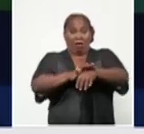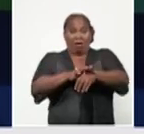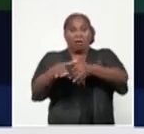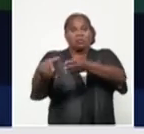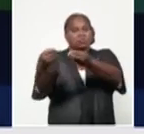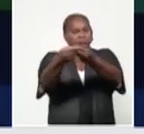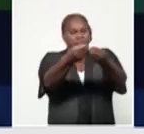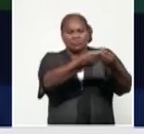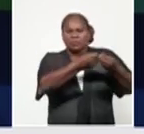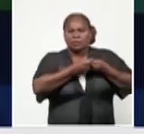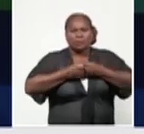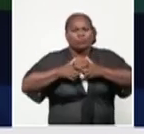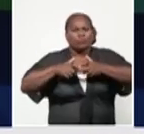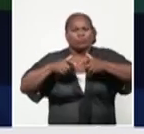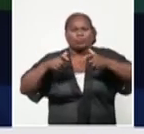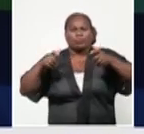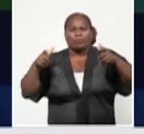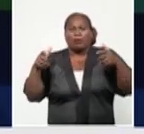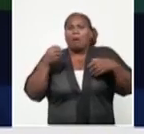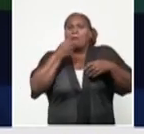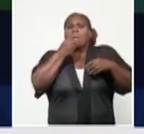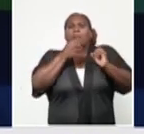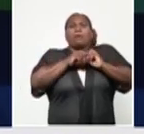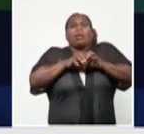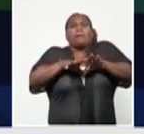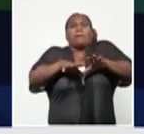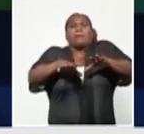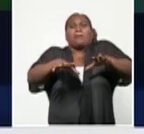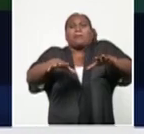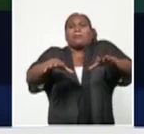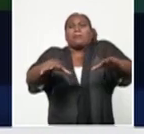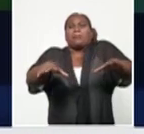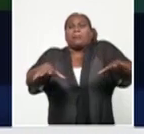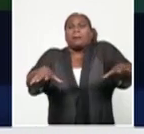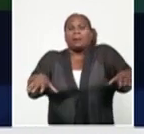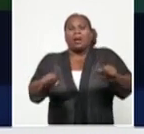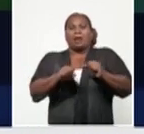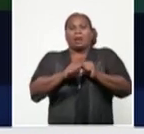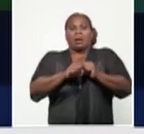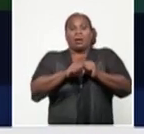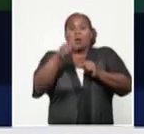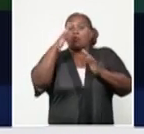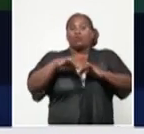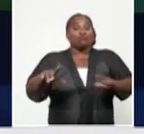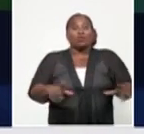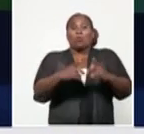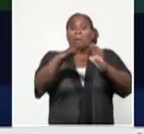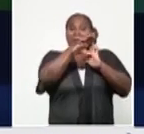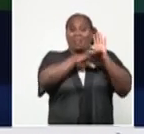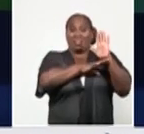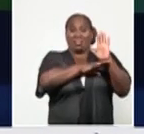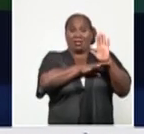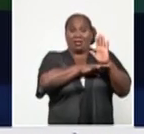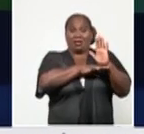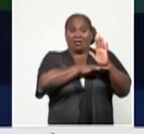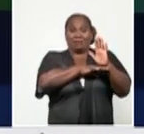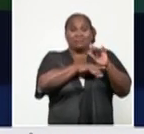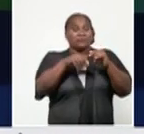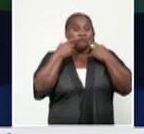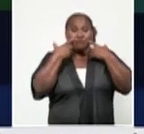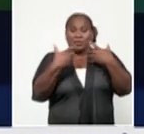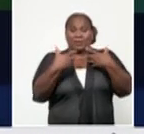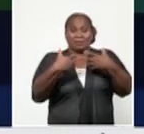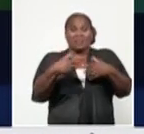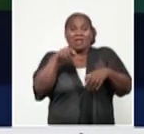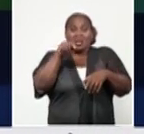When I mentioned that the virus is highly contagious and easily spread when measures fail to be adhered to, well, this is